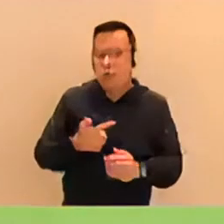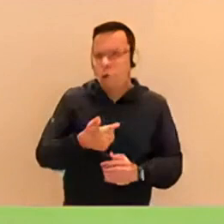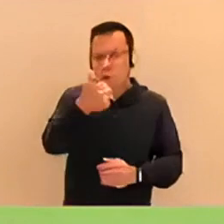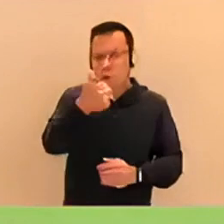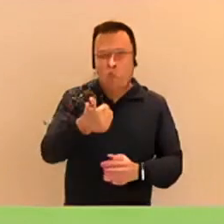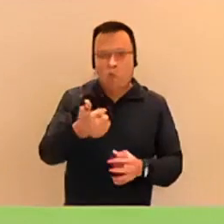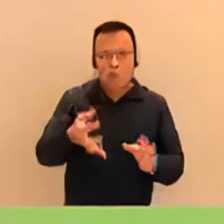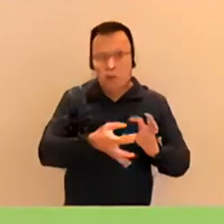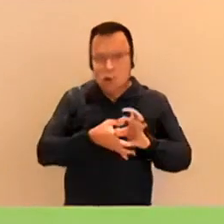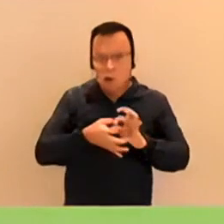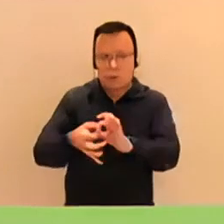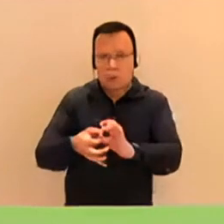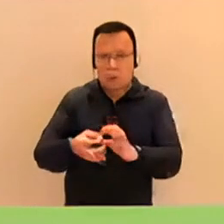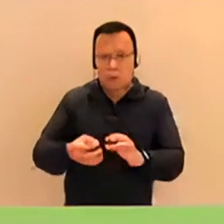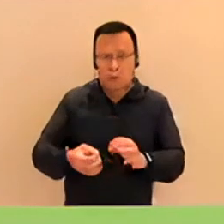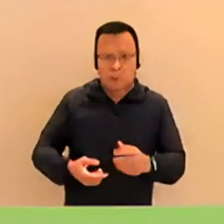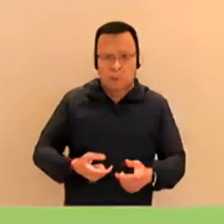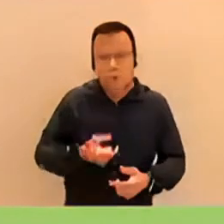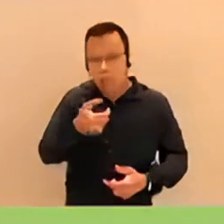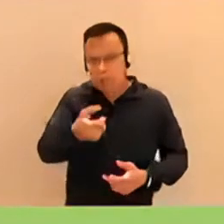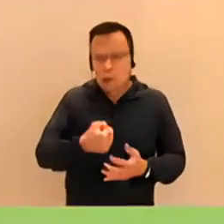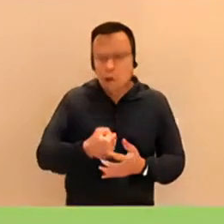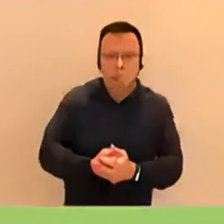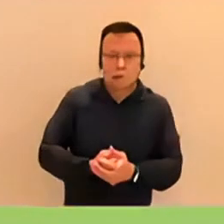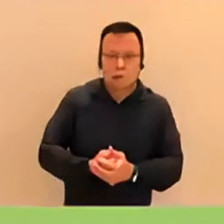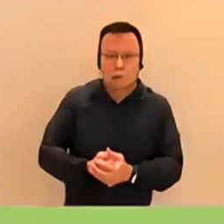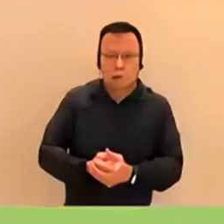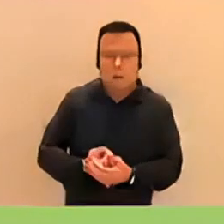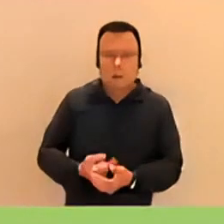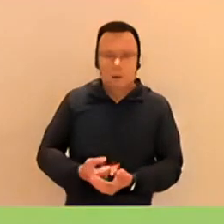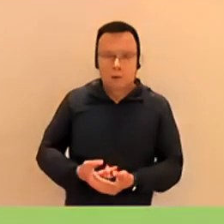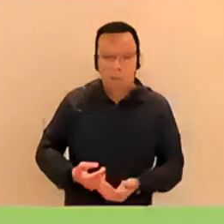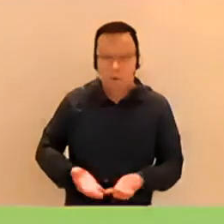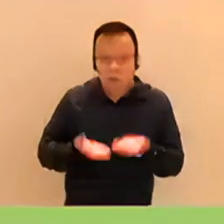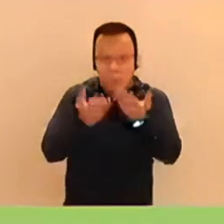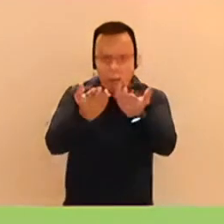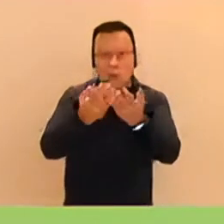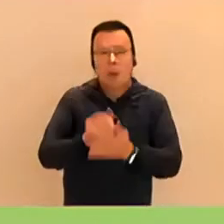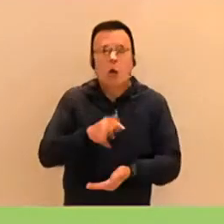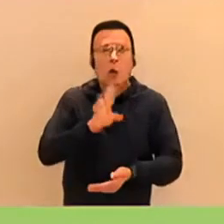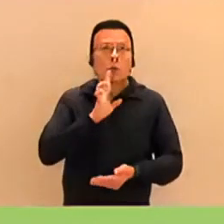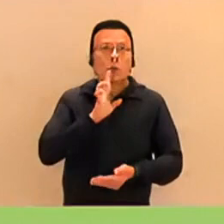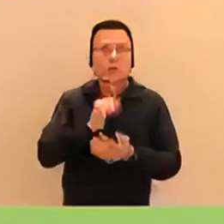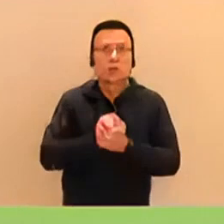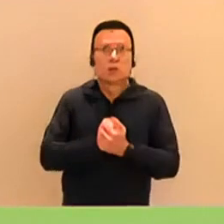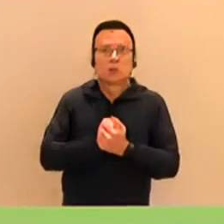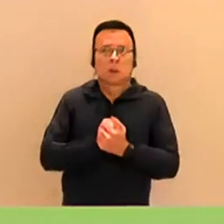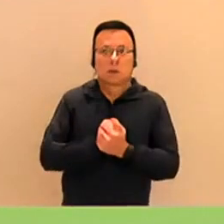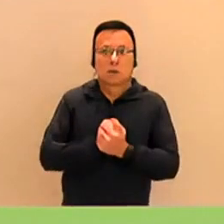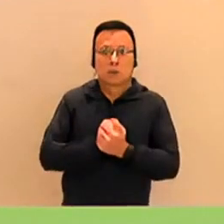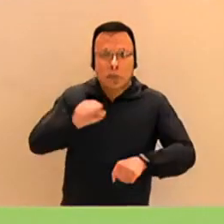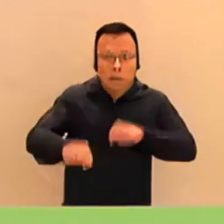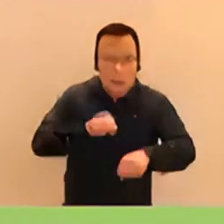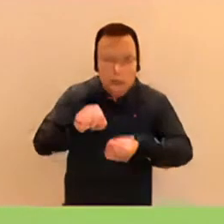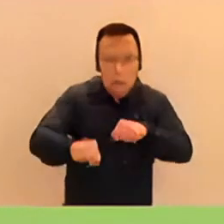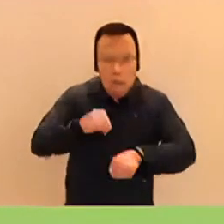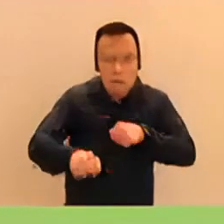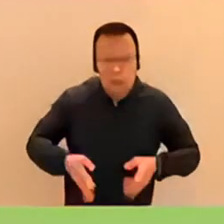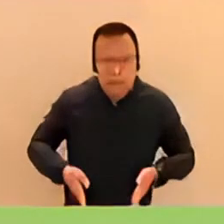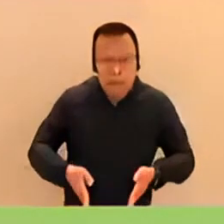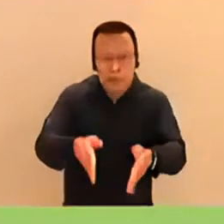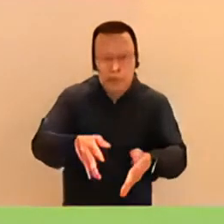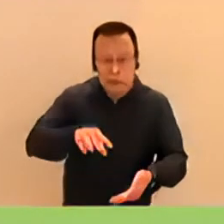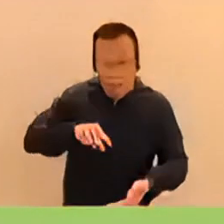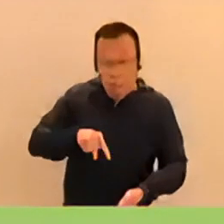provided. Now, connectors in the form of footways or cycle tracks will be provided to improve the external